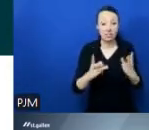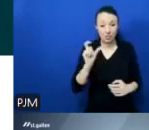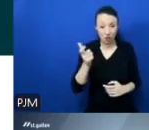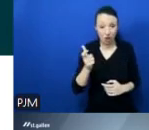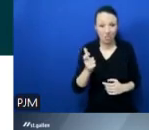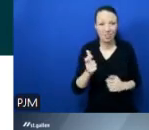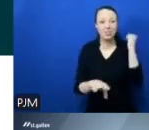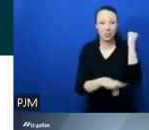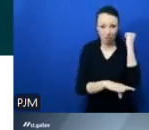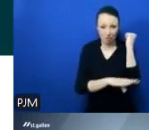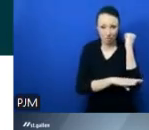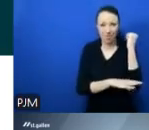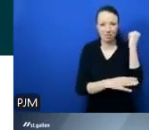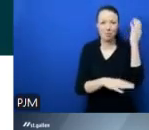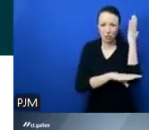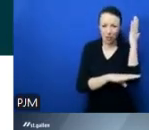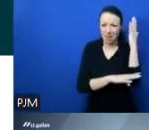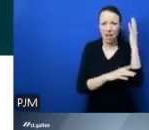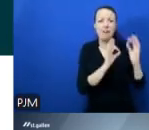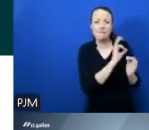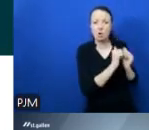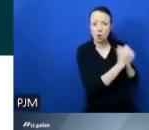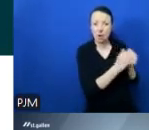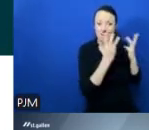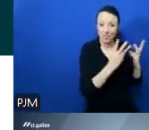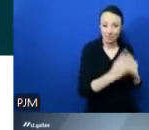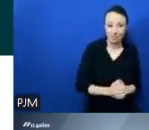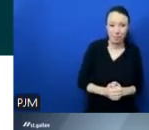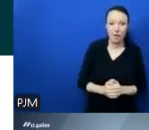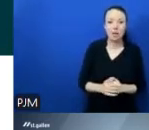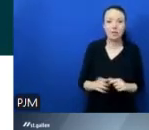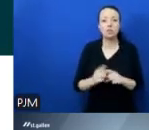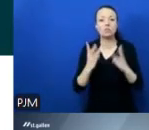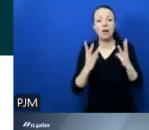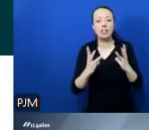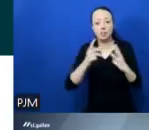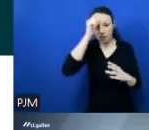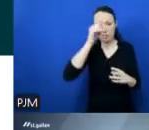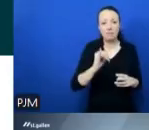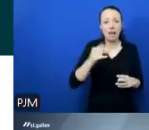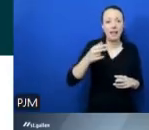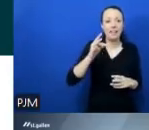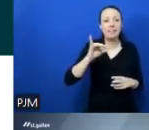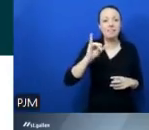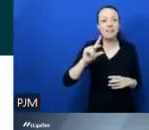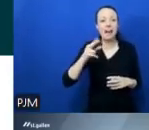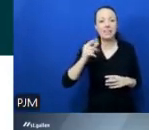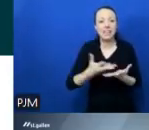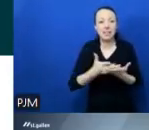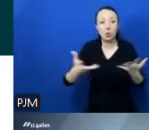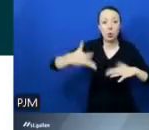The trees are the most important factor here. The slower impact has also the